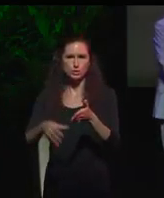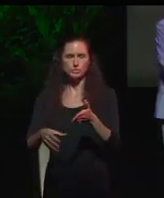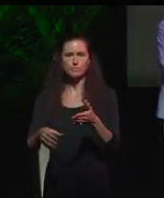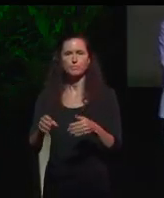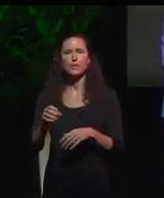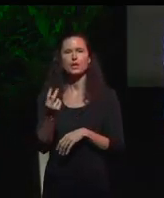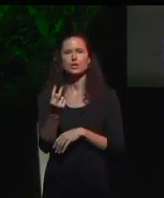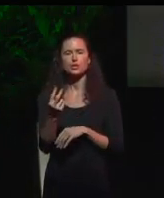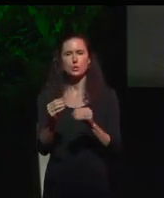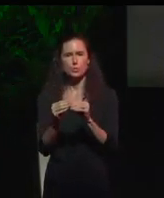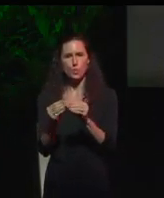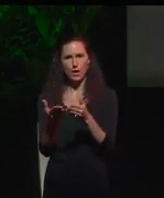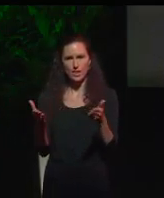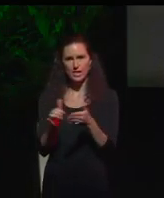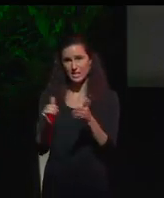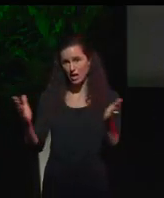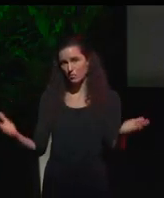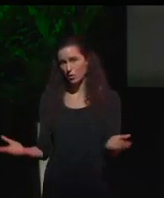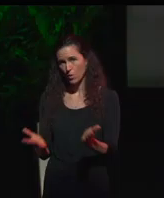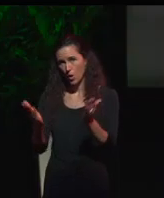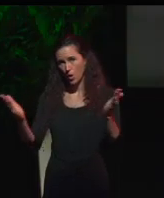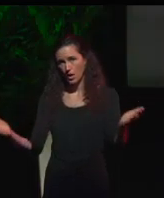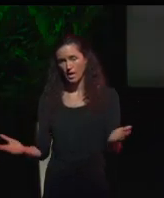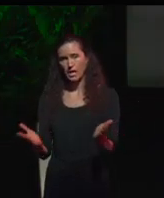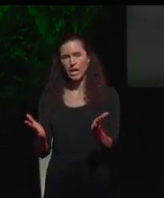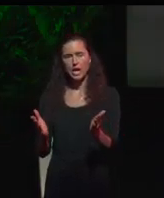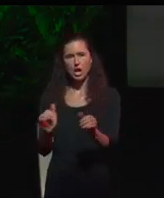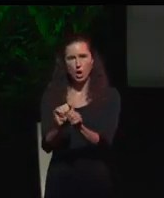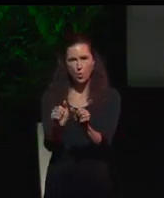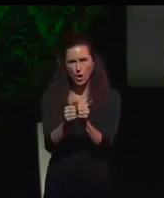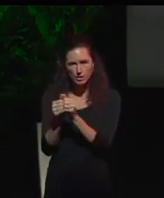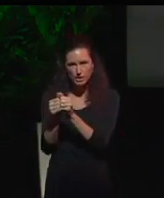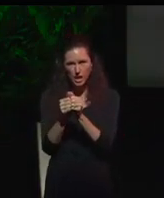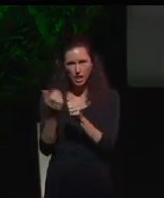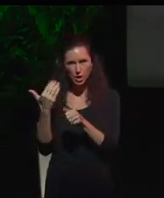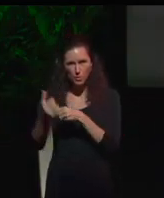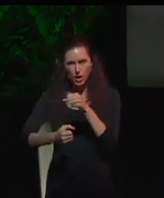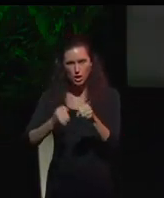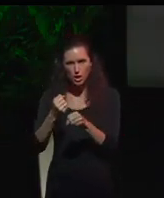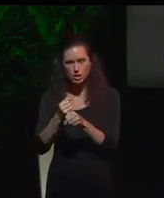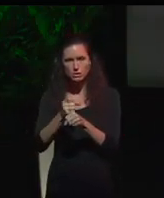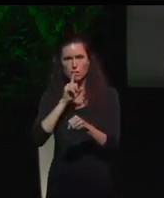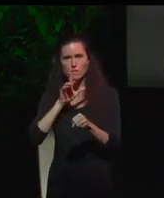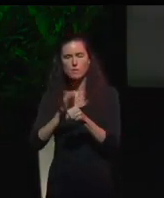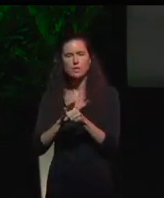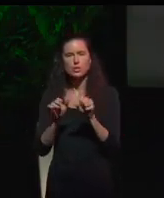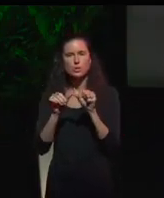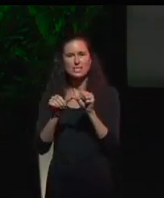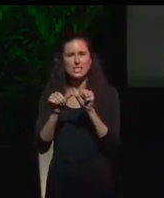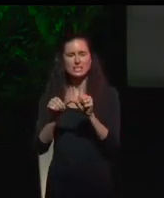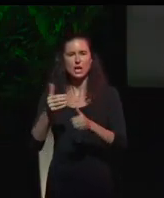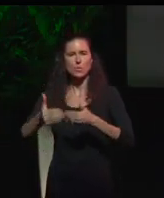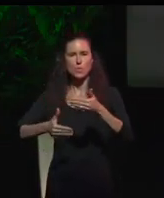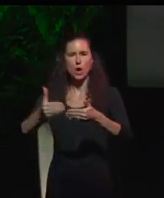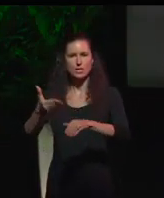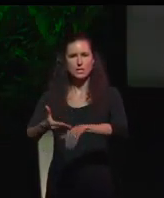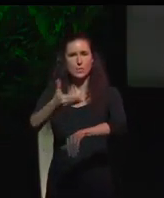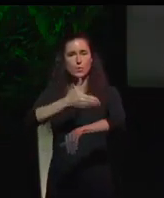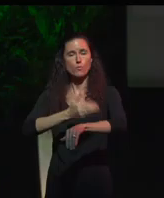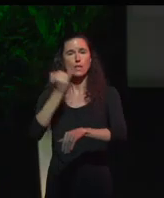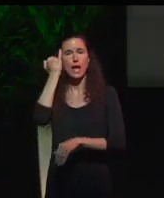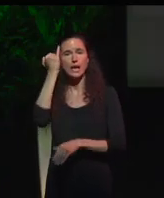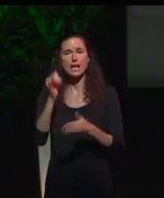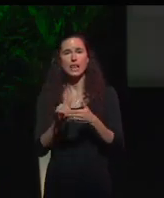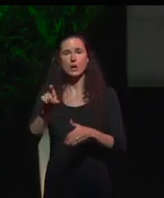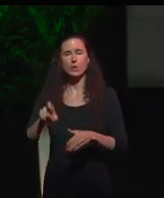other elements that I have promoted in our collective work in prior years are a commitment to consistent process improvement and the notion that we